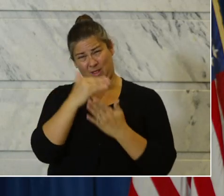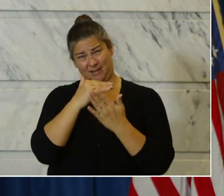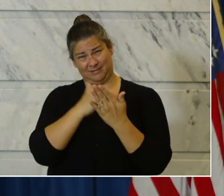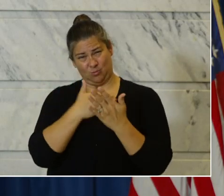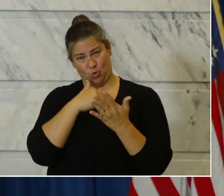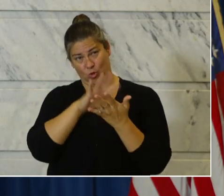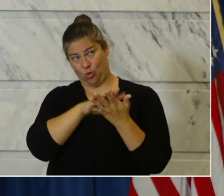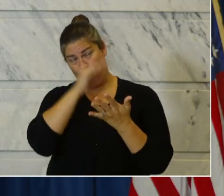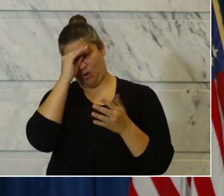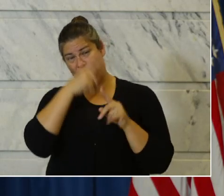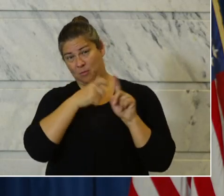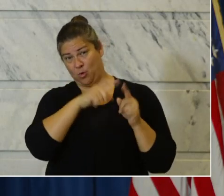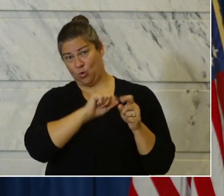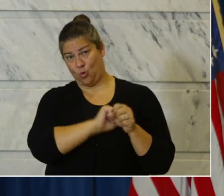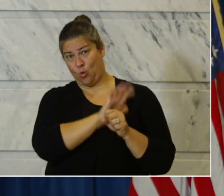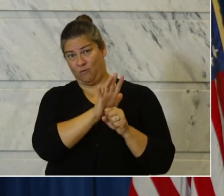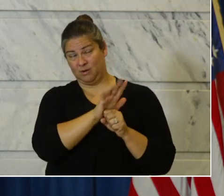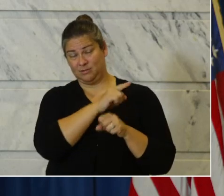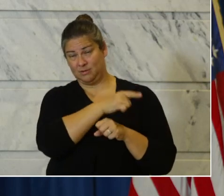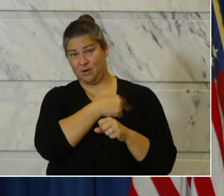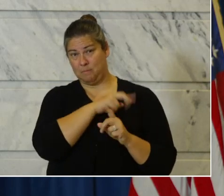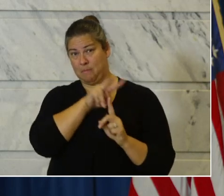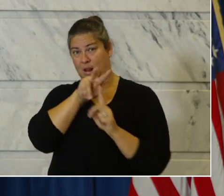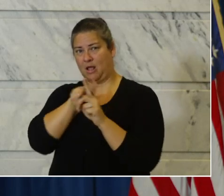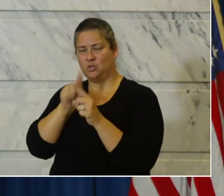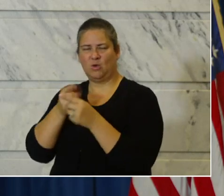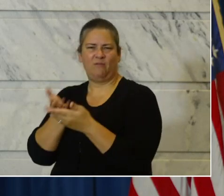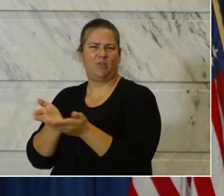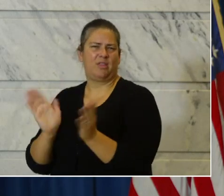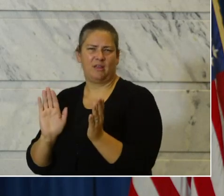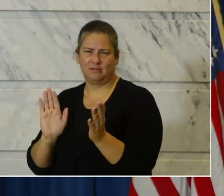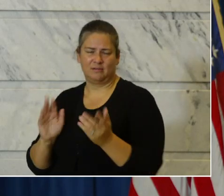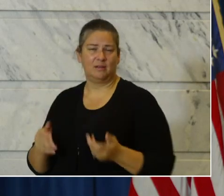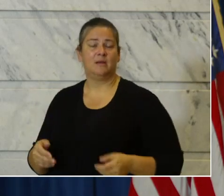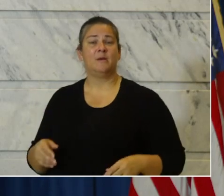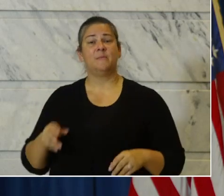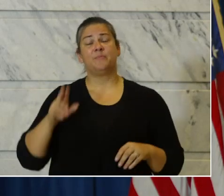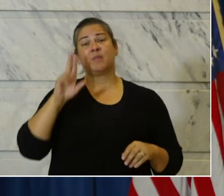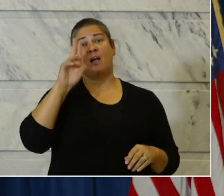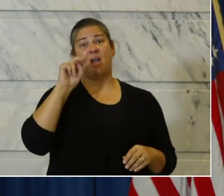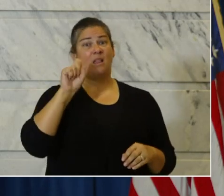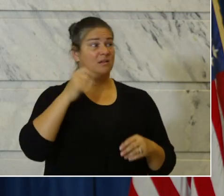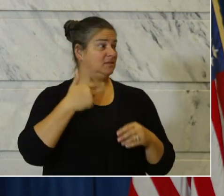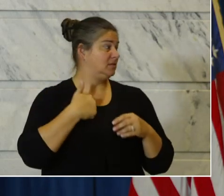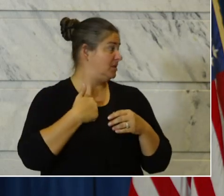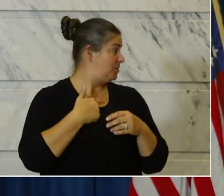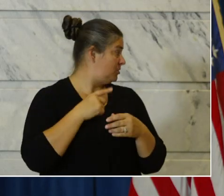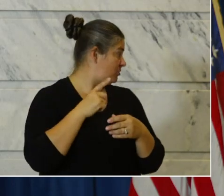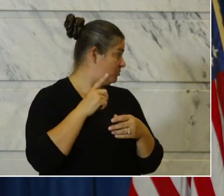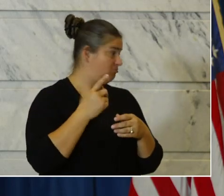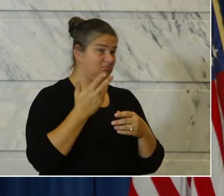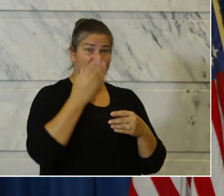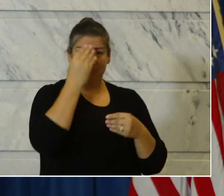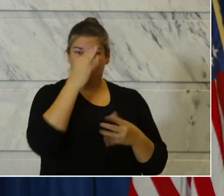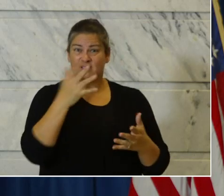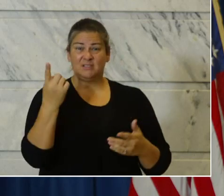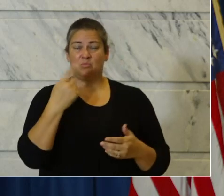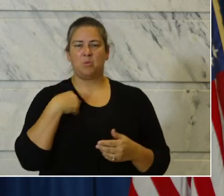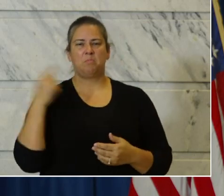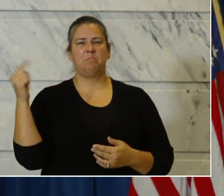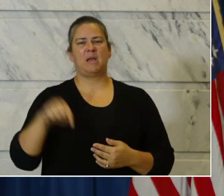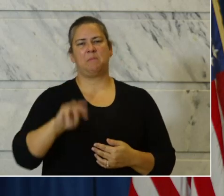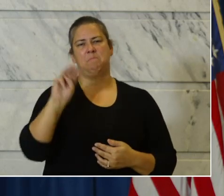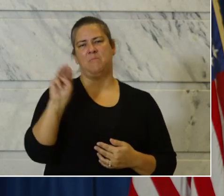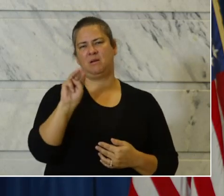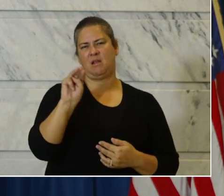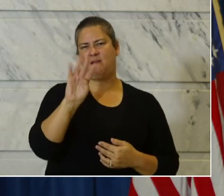we face. Unless we put out a release, we will be back on Monday at 4 p.m. There's